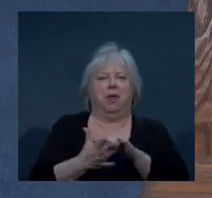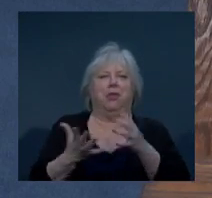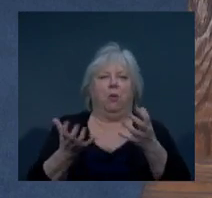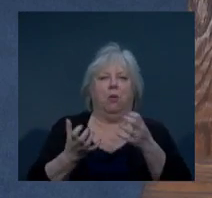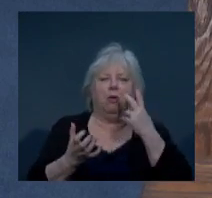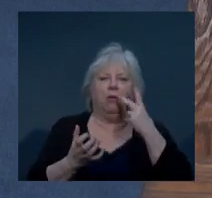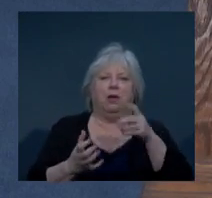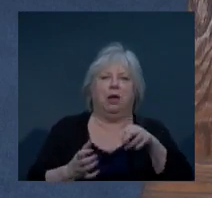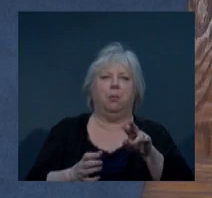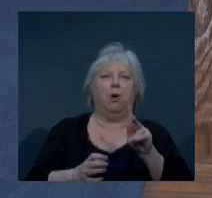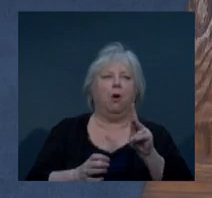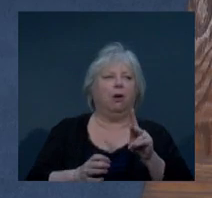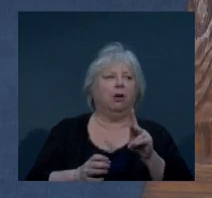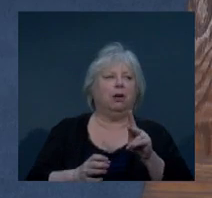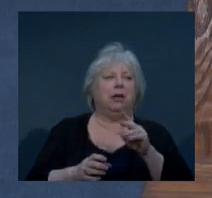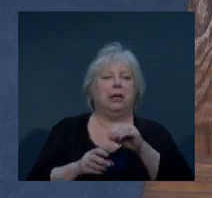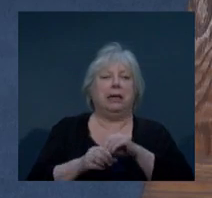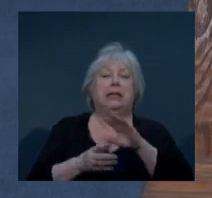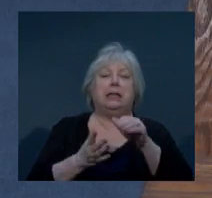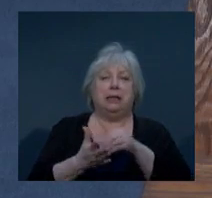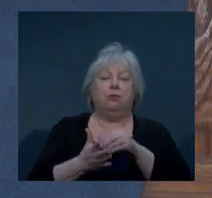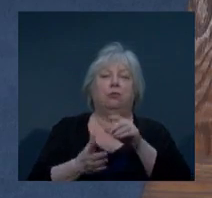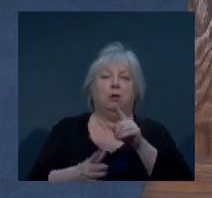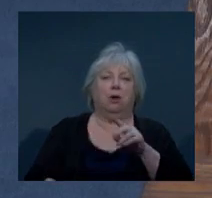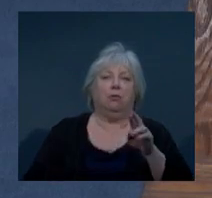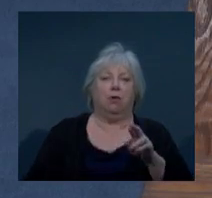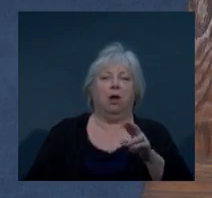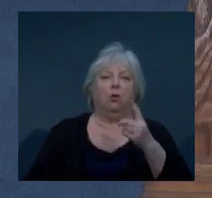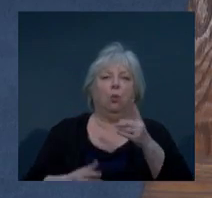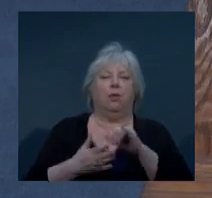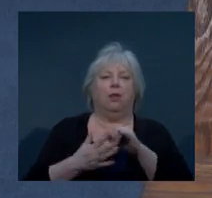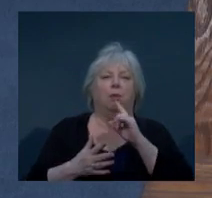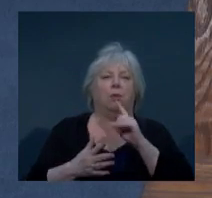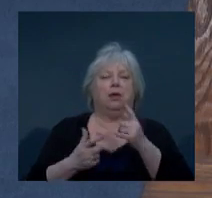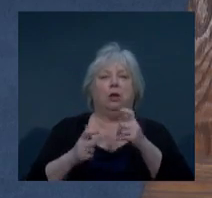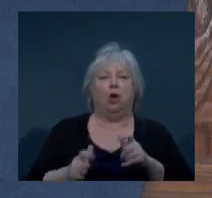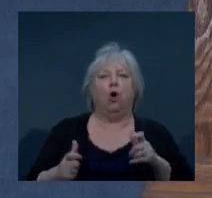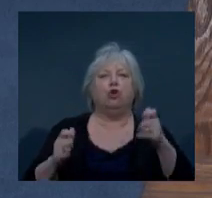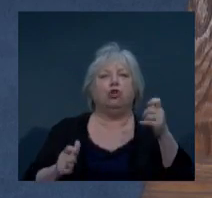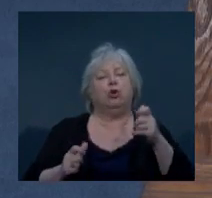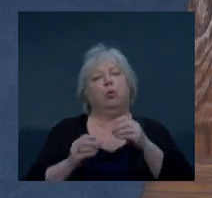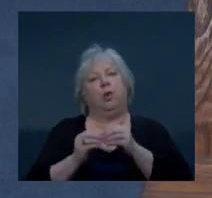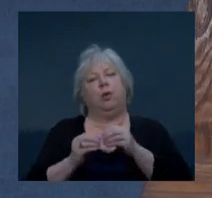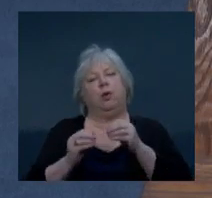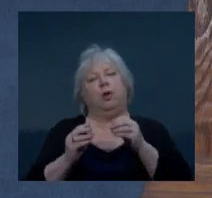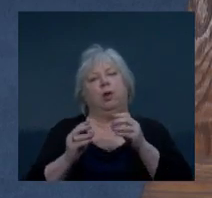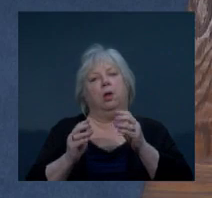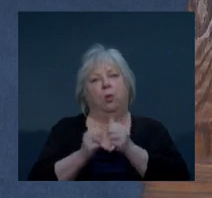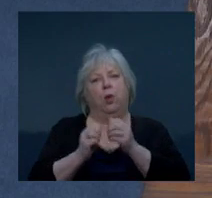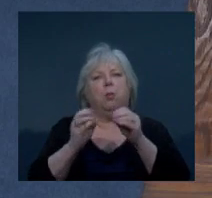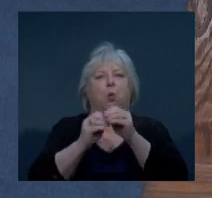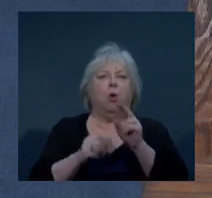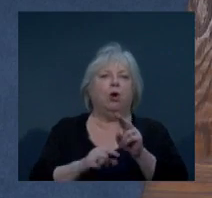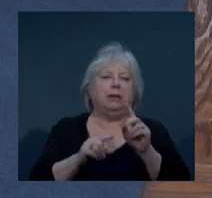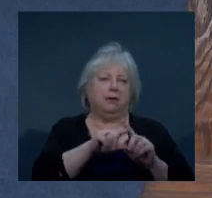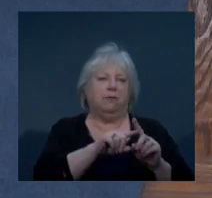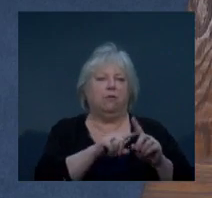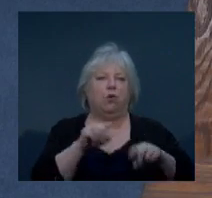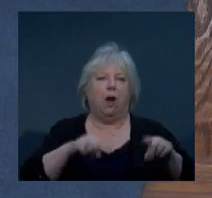to see a park in central Little Rock, one that was larger with more